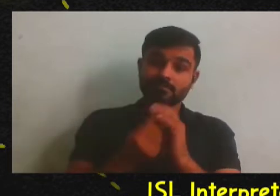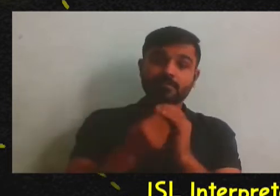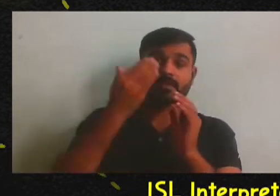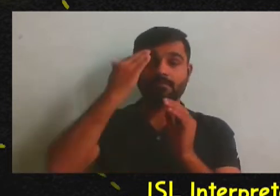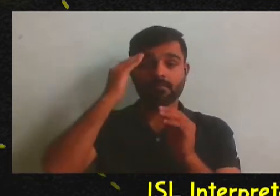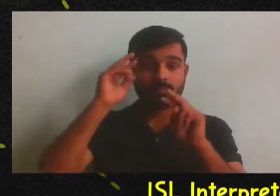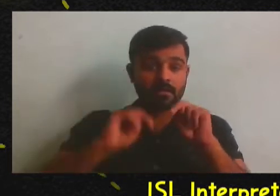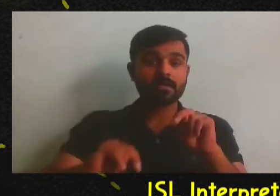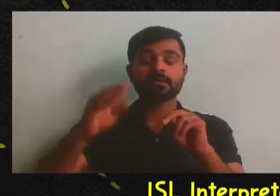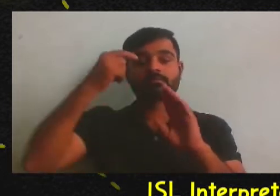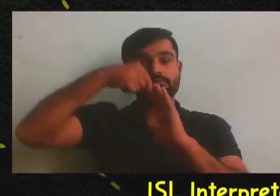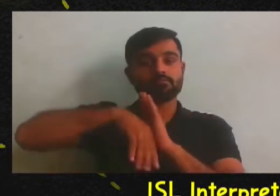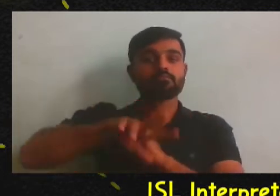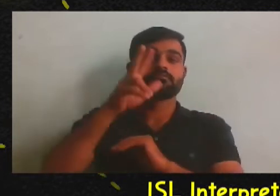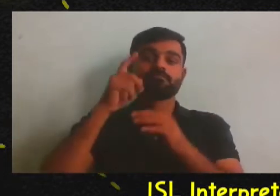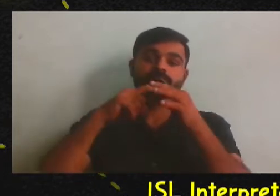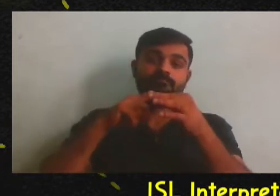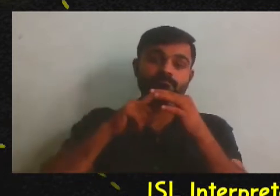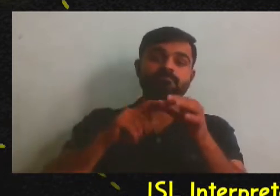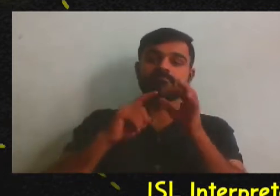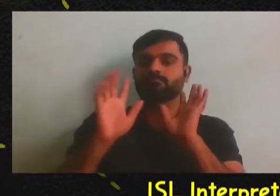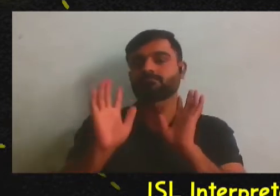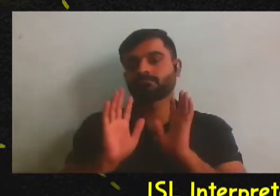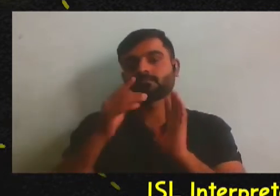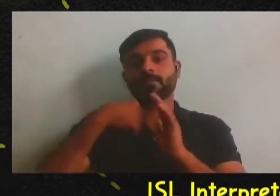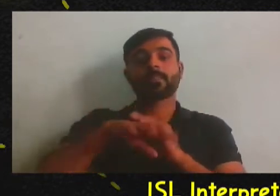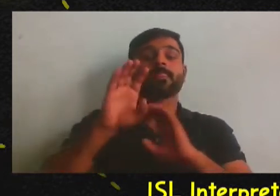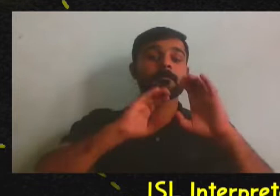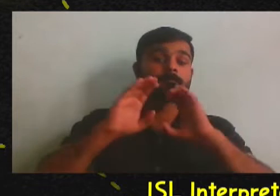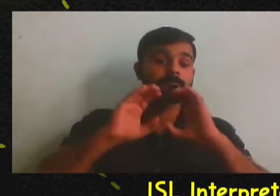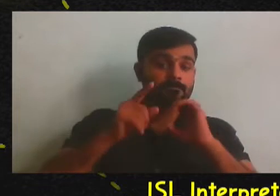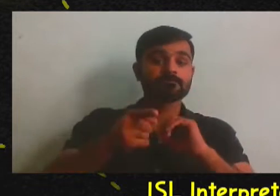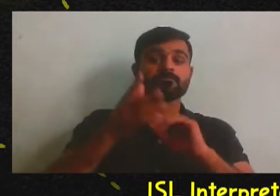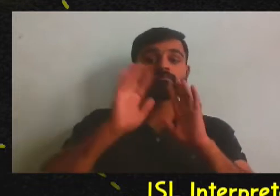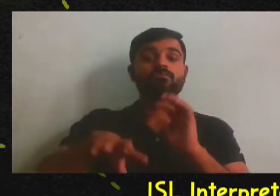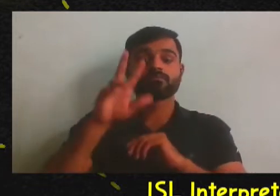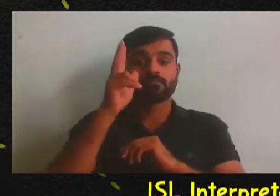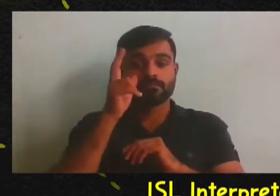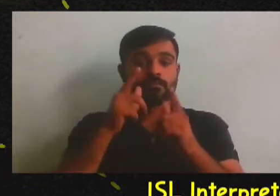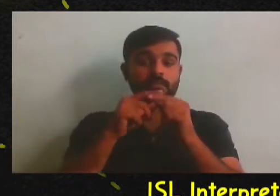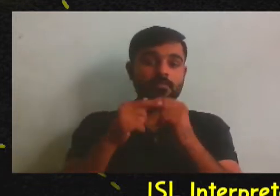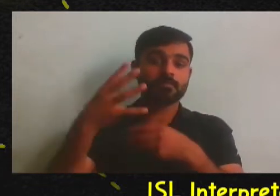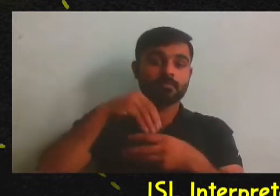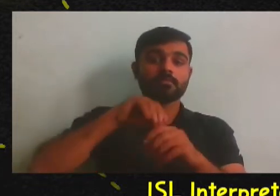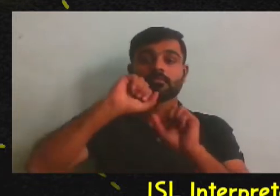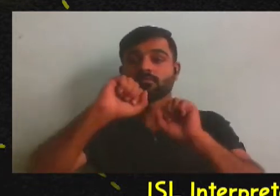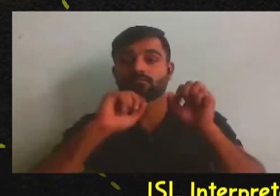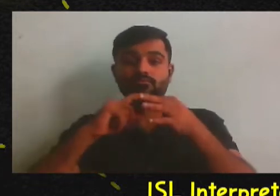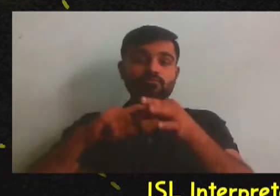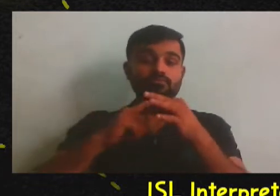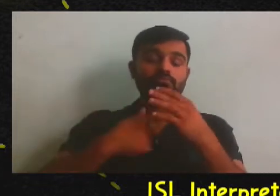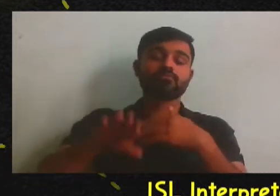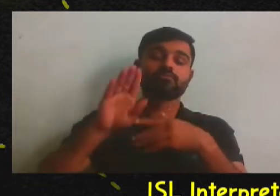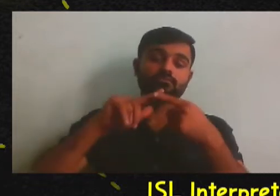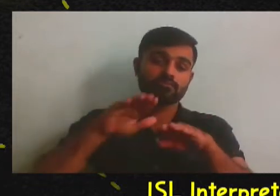need to listen deeply to the questions that they are asking us. In this conversation, we will hear about data from years of queries on an info